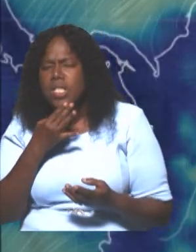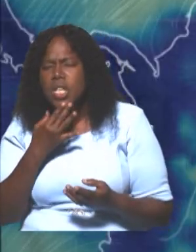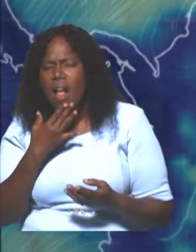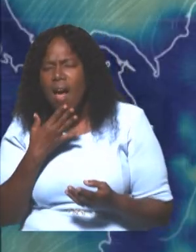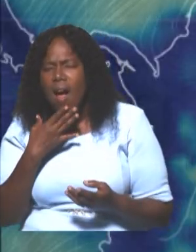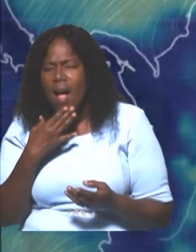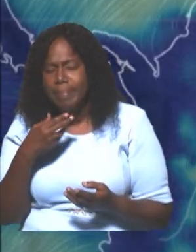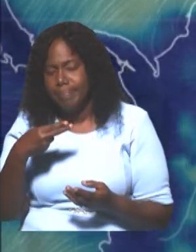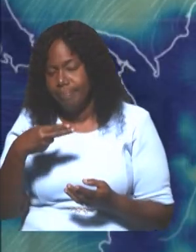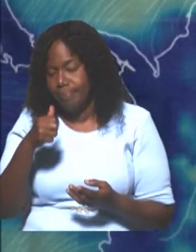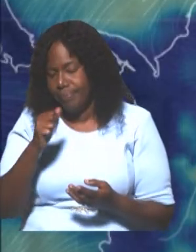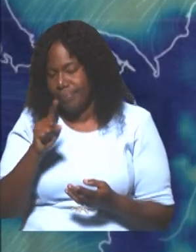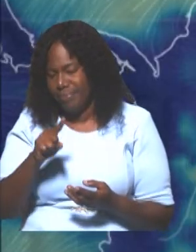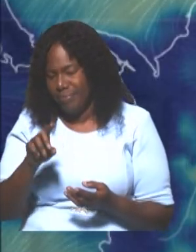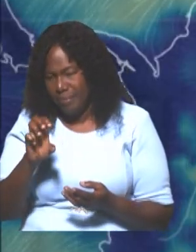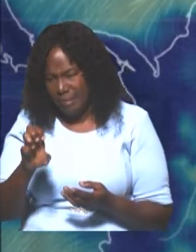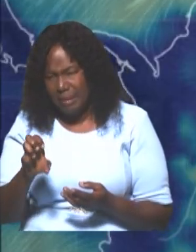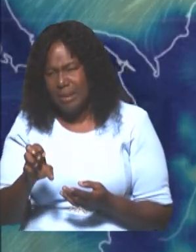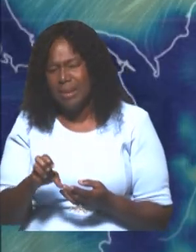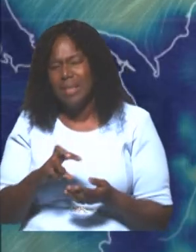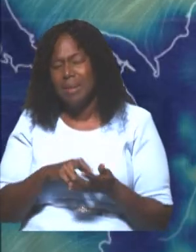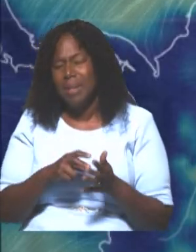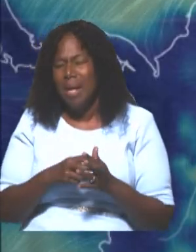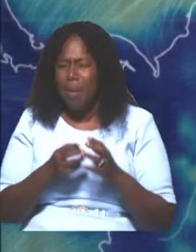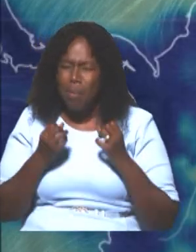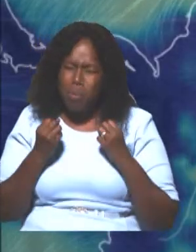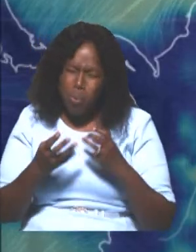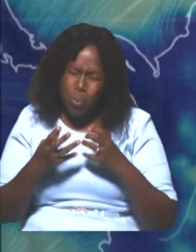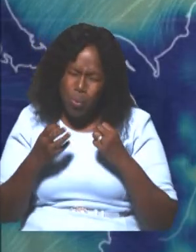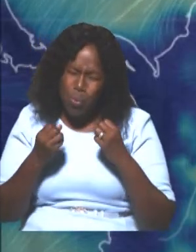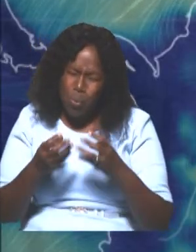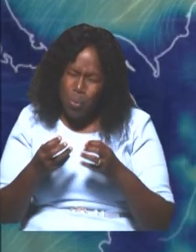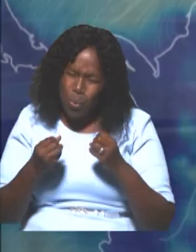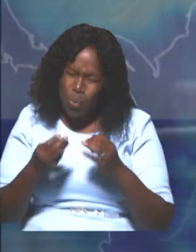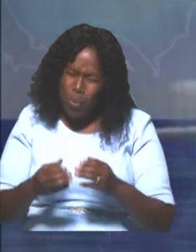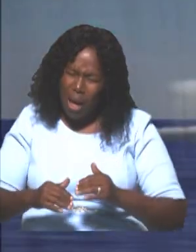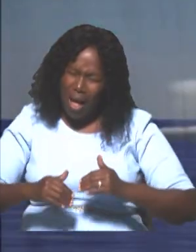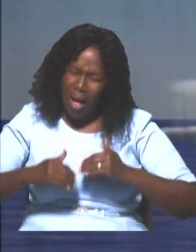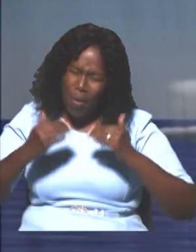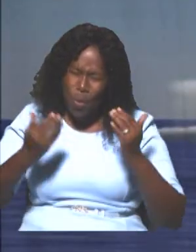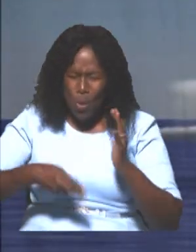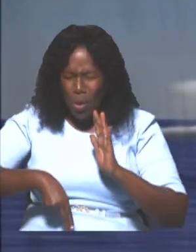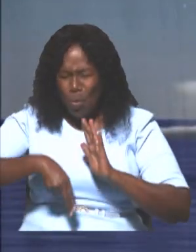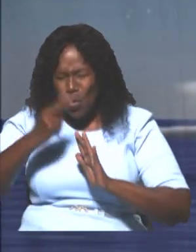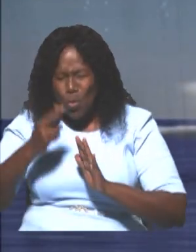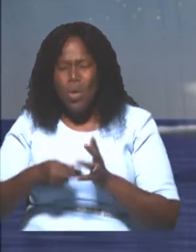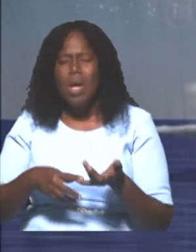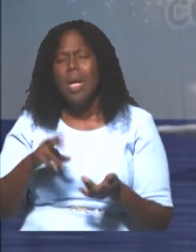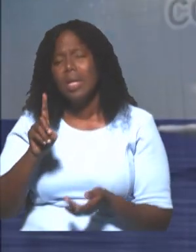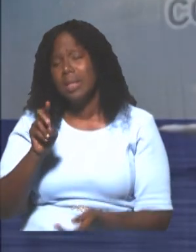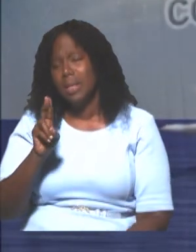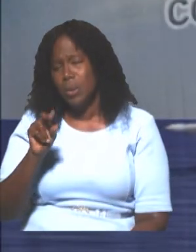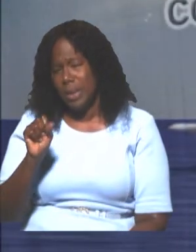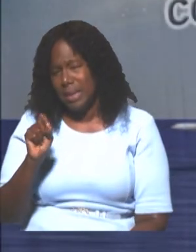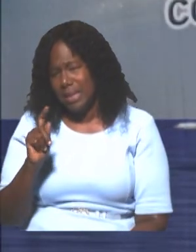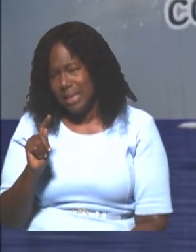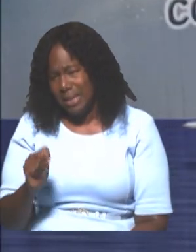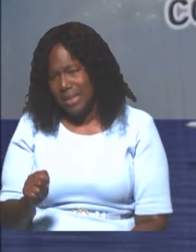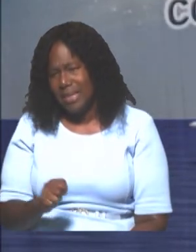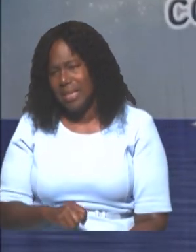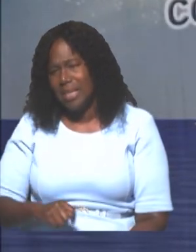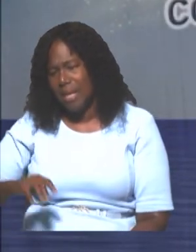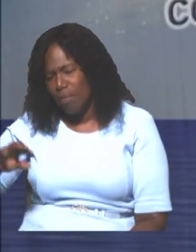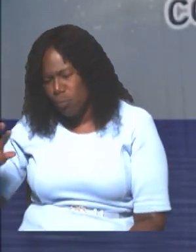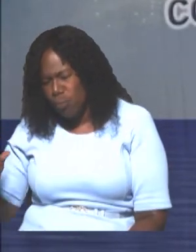our map, indicates moderate to high concentrations of dust in our atmosphere. Now, this plume was swept off the African